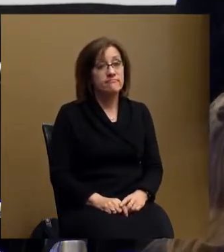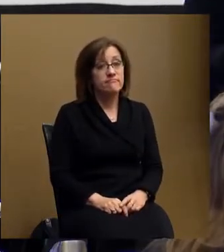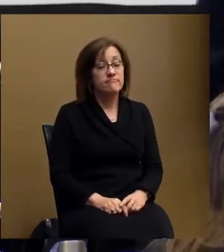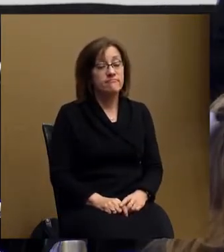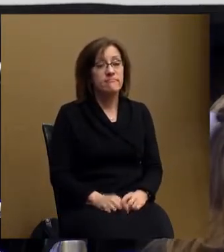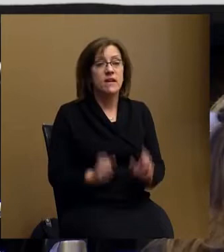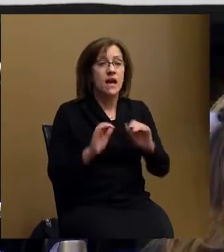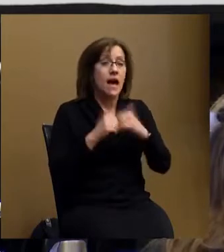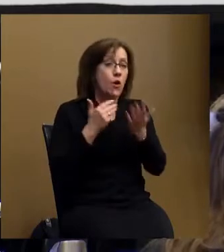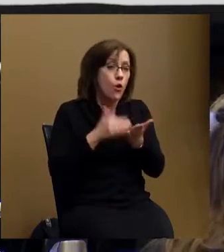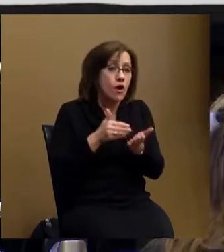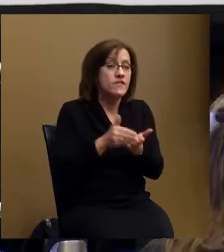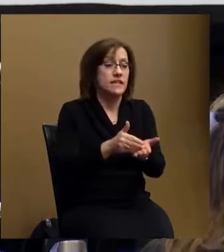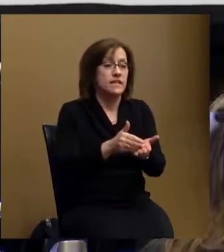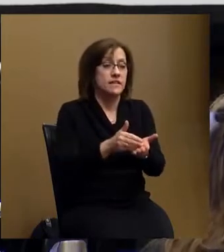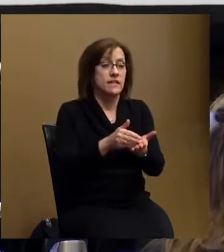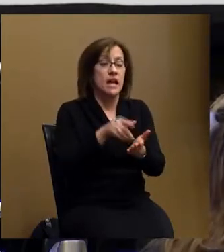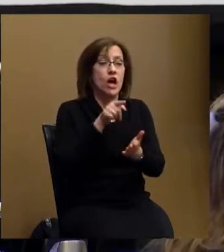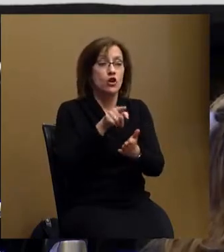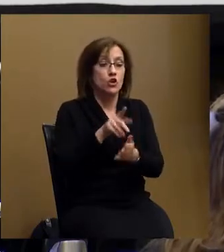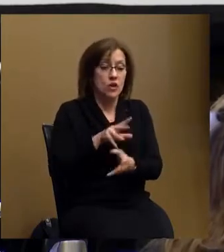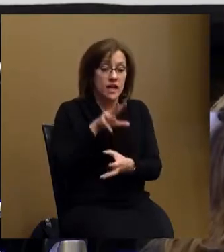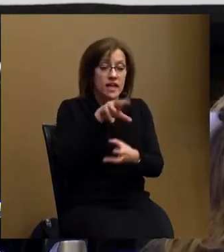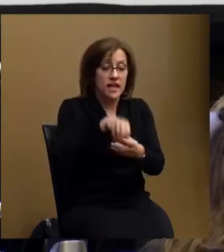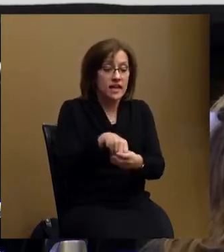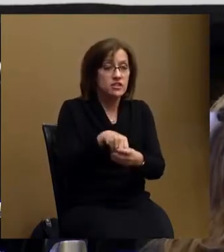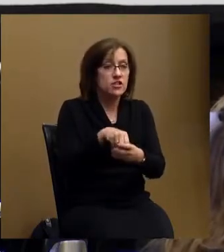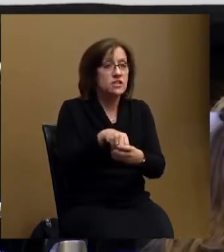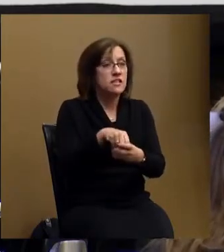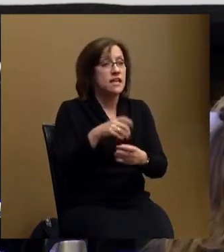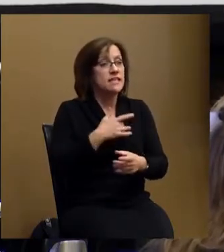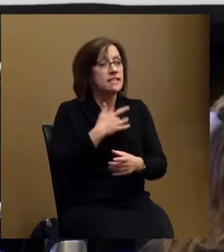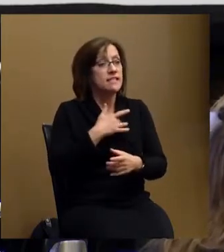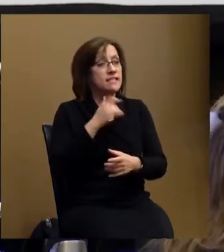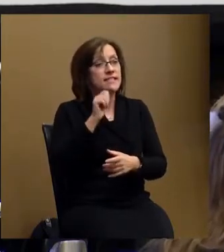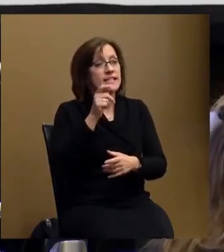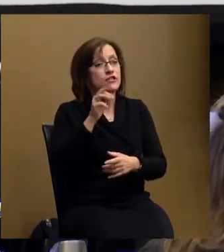How often are you engaging in sensory activities in your classrooms?